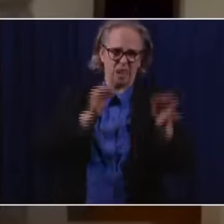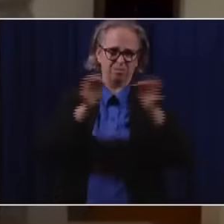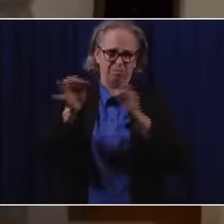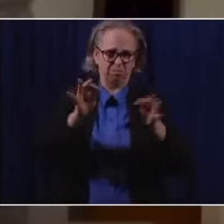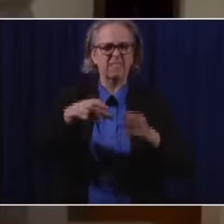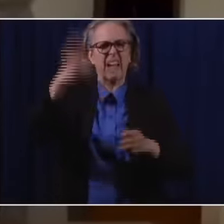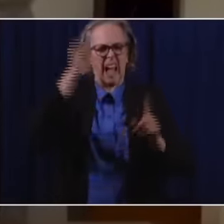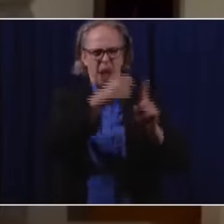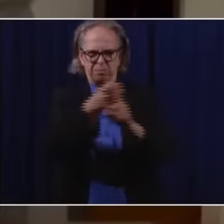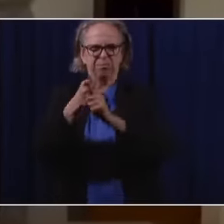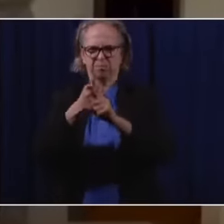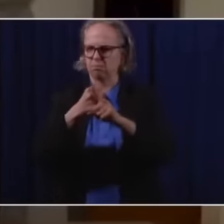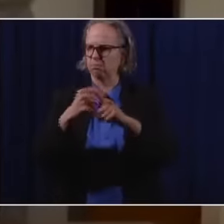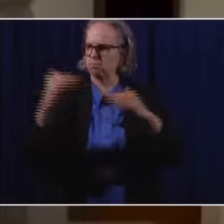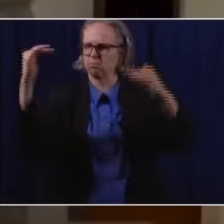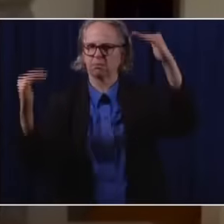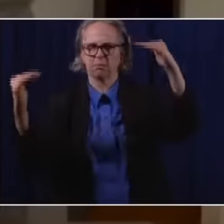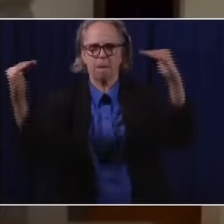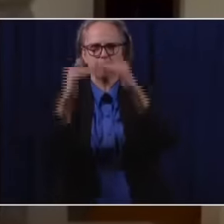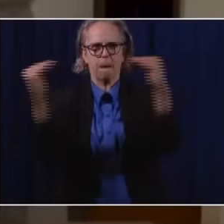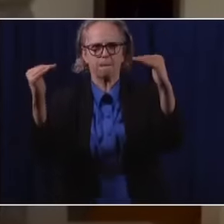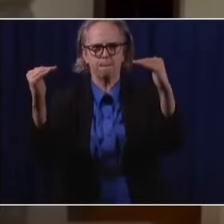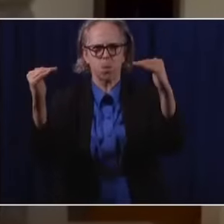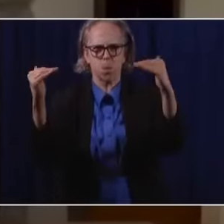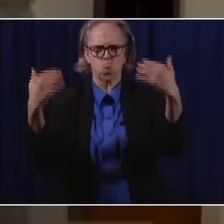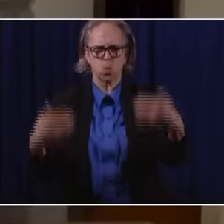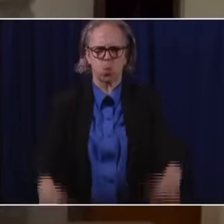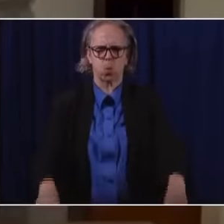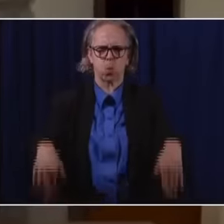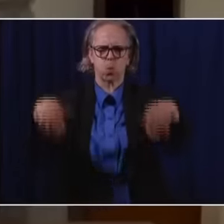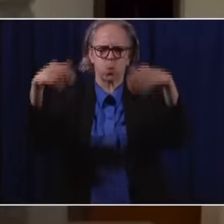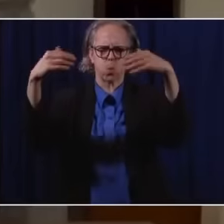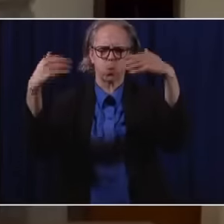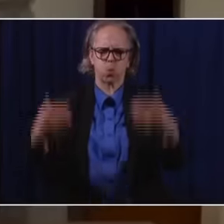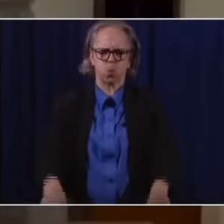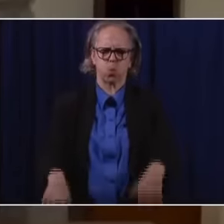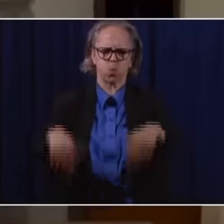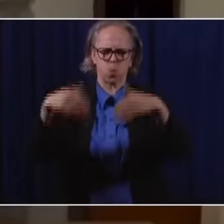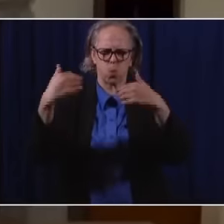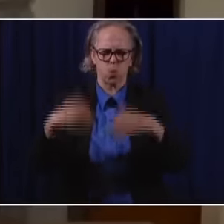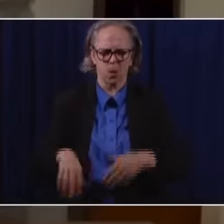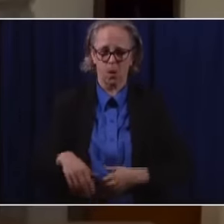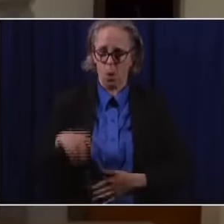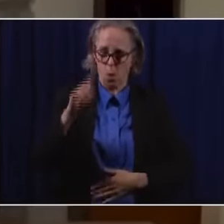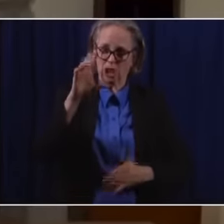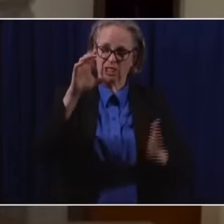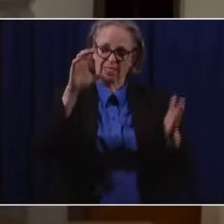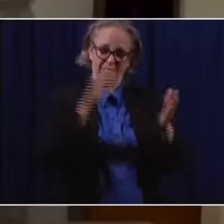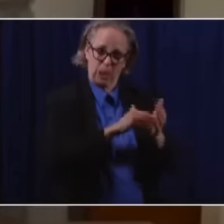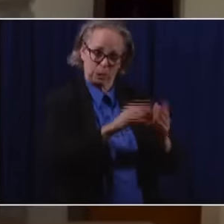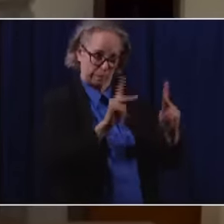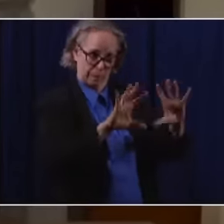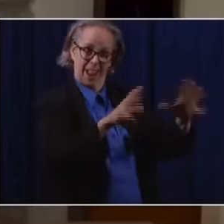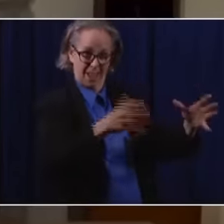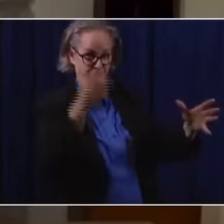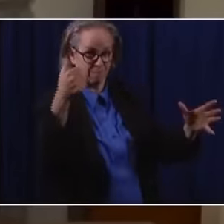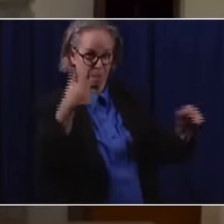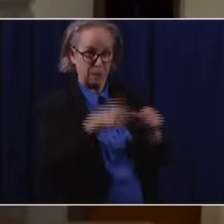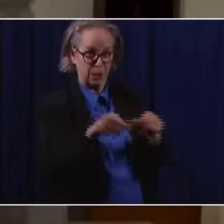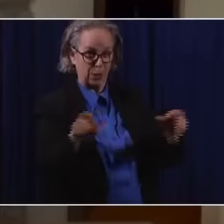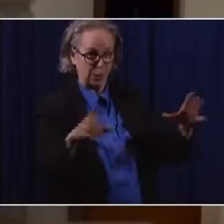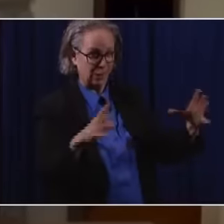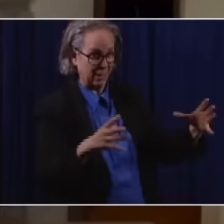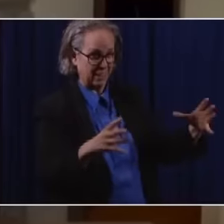incidence. As a reminder, high incident counties are ones with a case rate of more than 100 cases